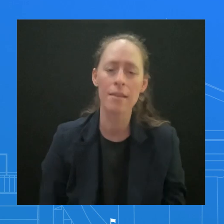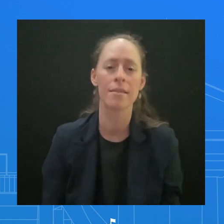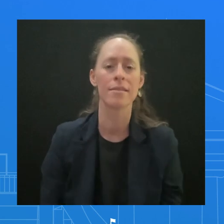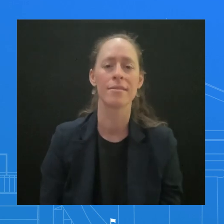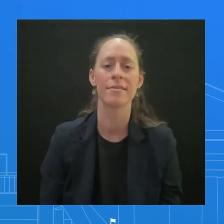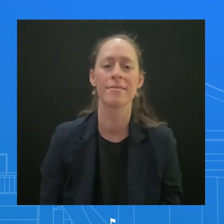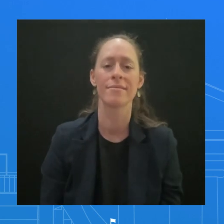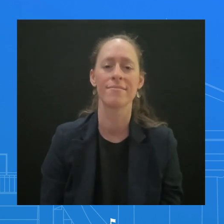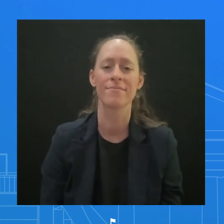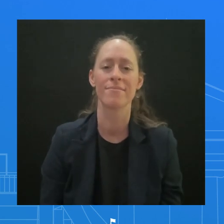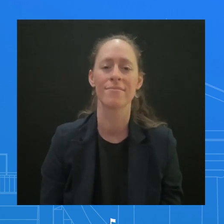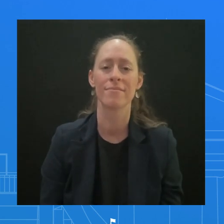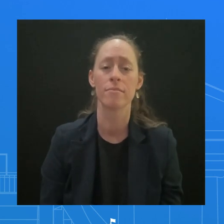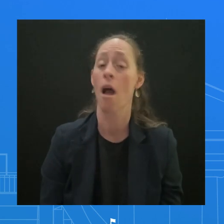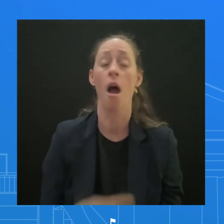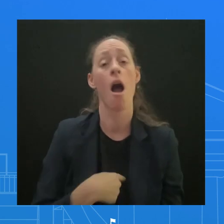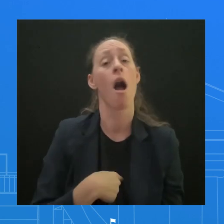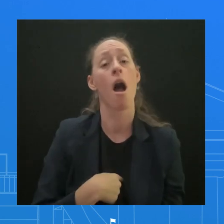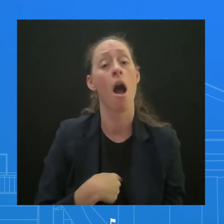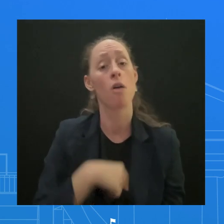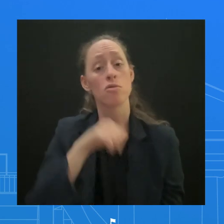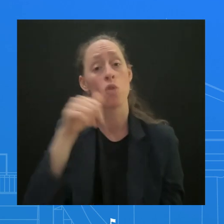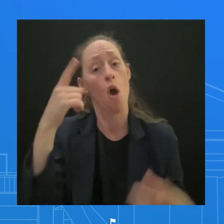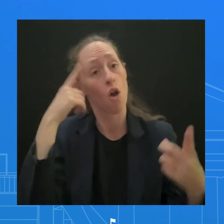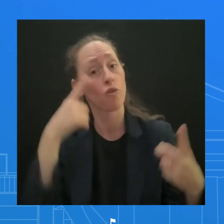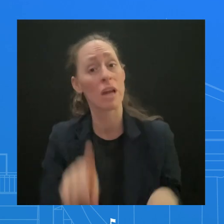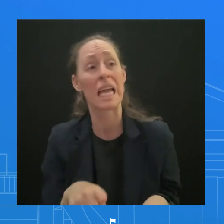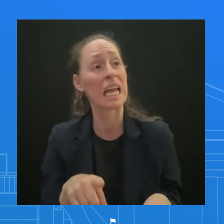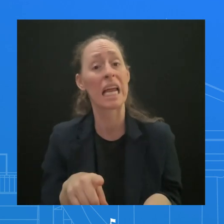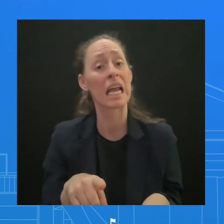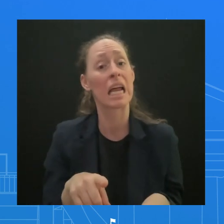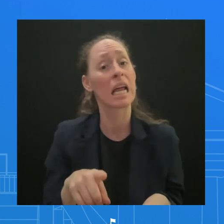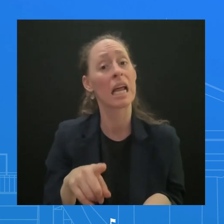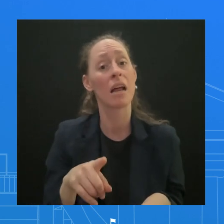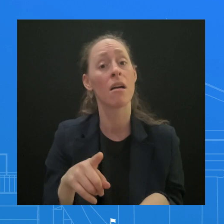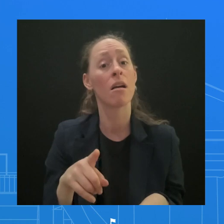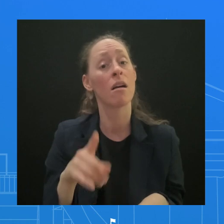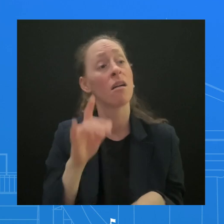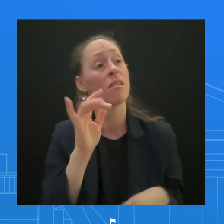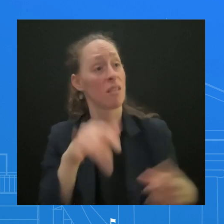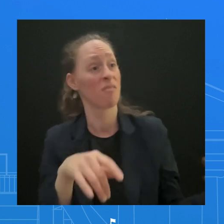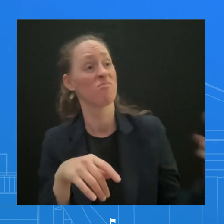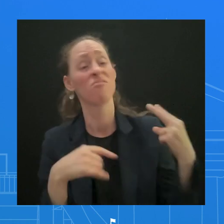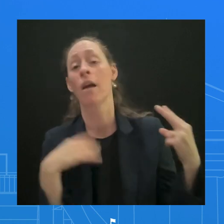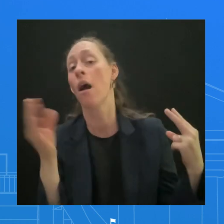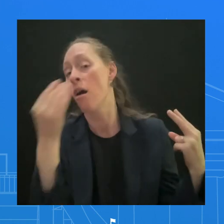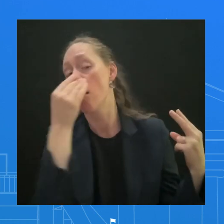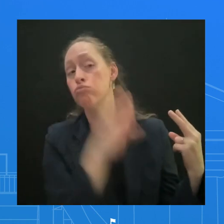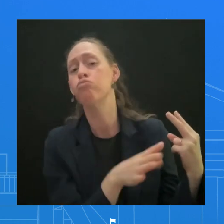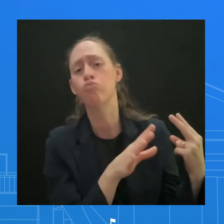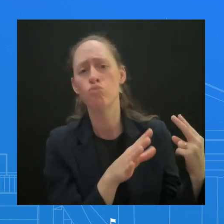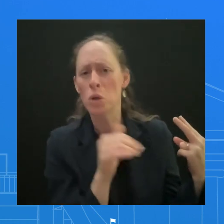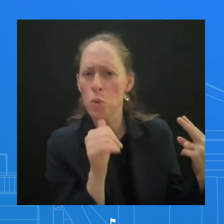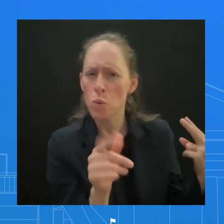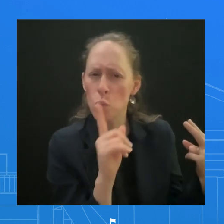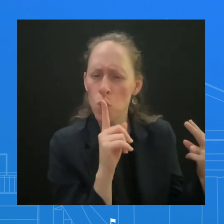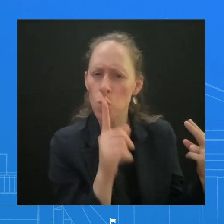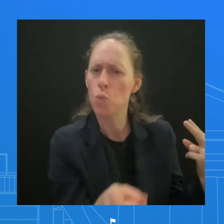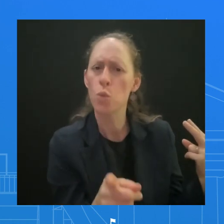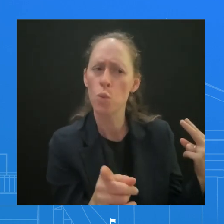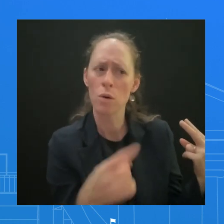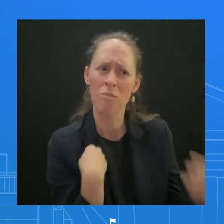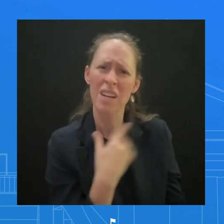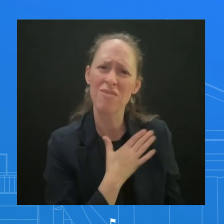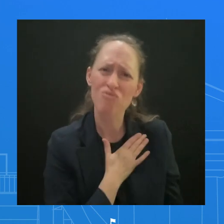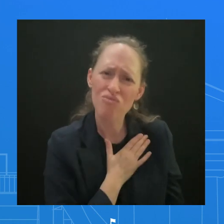with the implication in the question that we don't care about this, or we're not following up on it, or that we're not engaging. We absolutely are. Can you